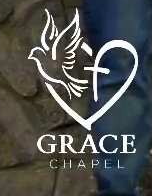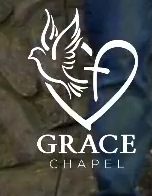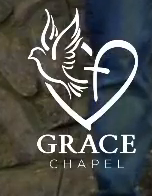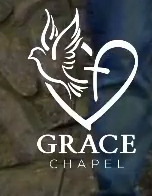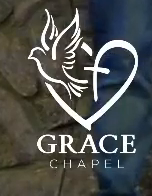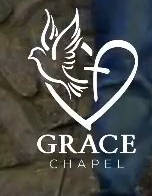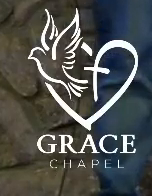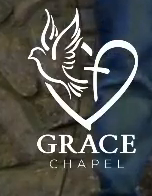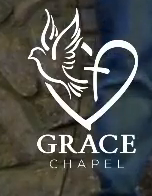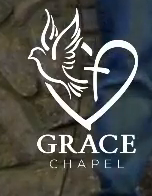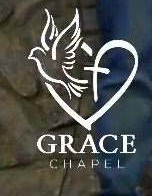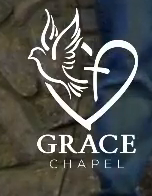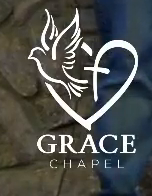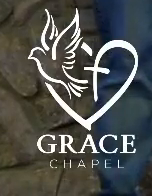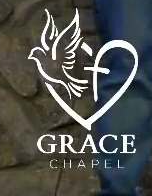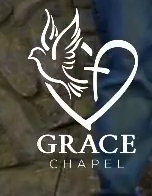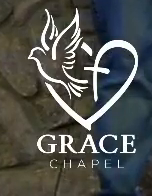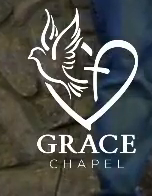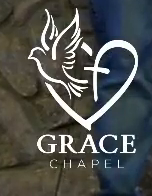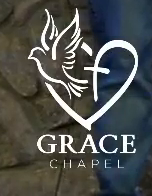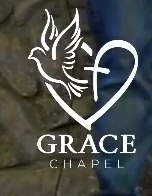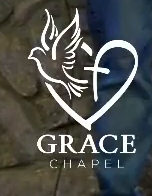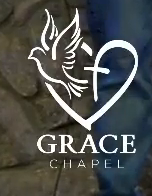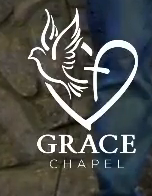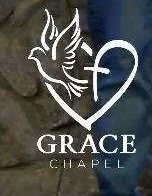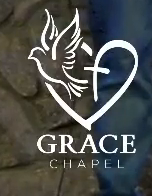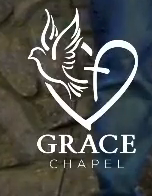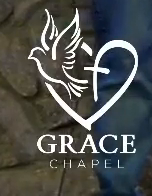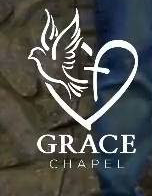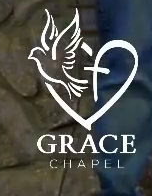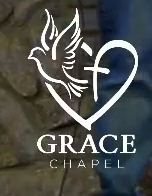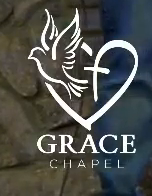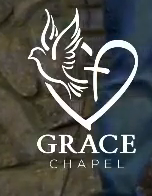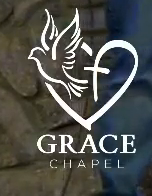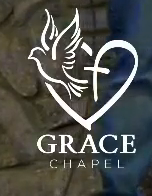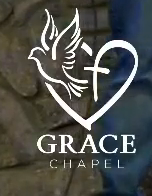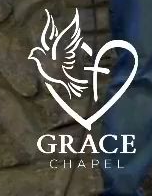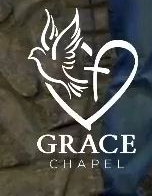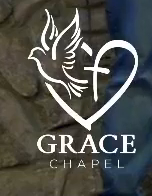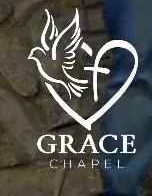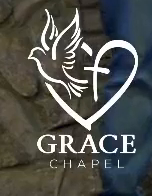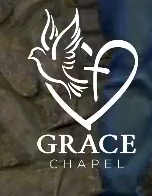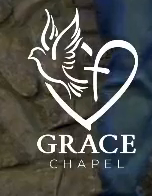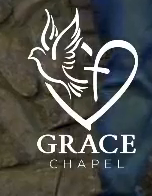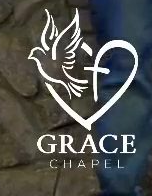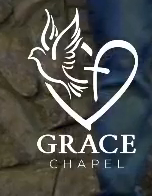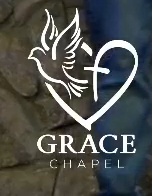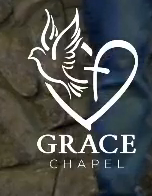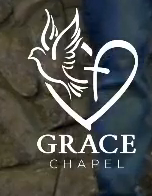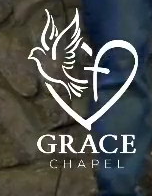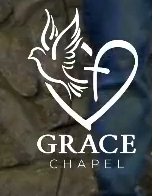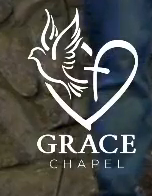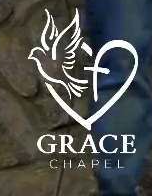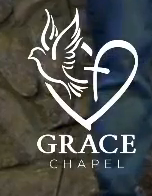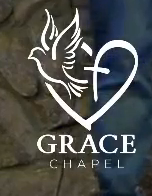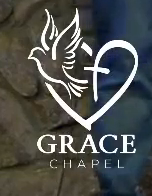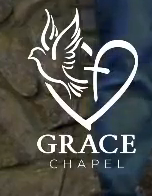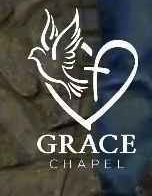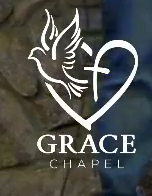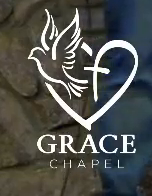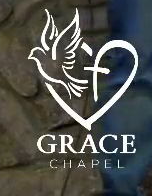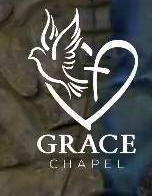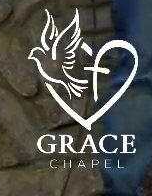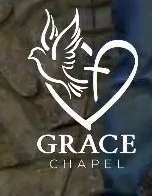week. And so we want to pray for Hope and that entire family and just believe the grace of God to be extended to them.